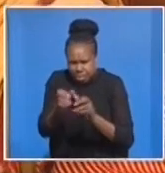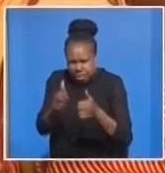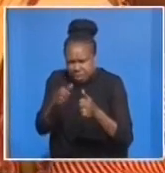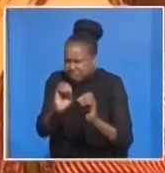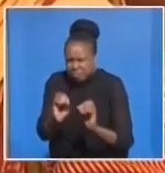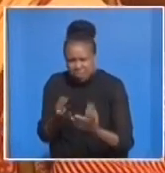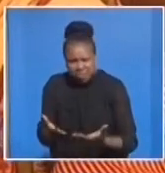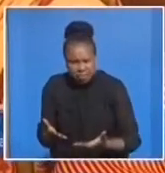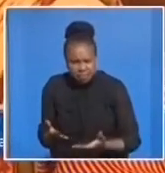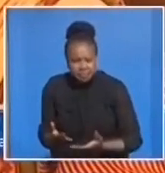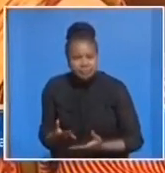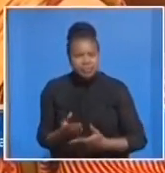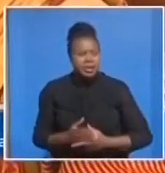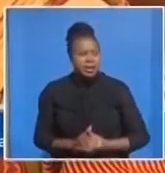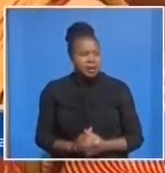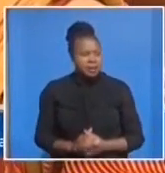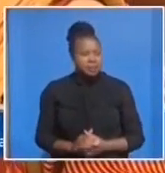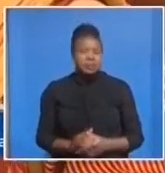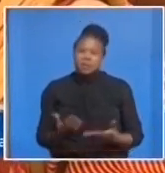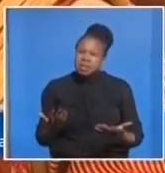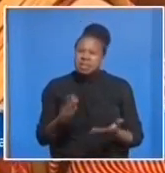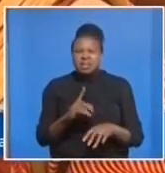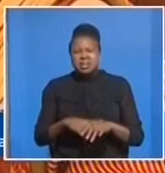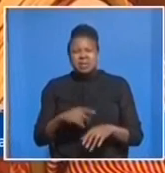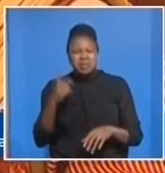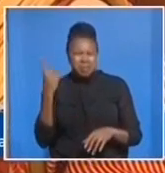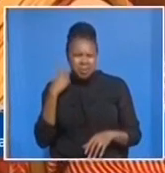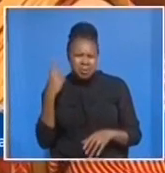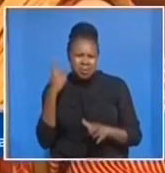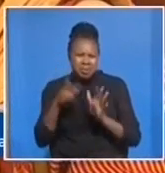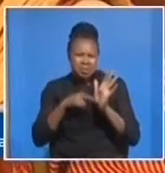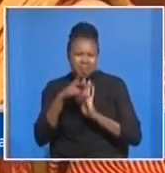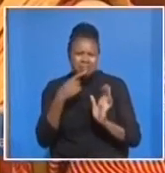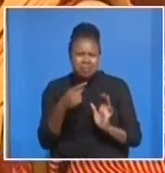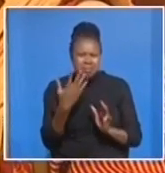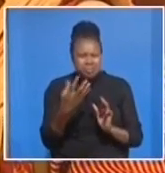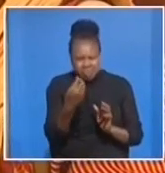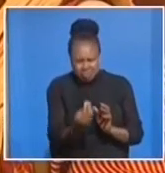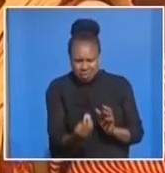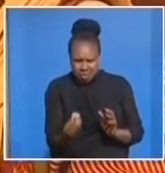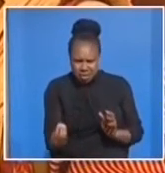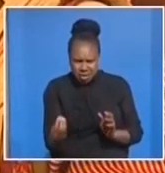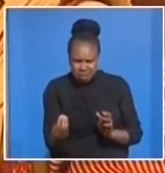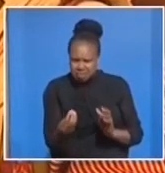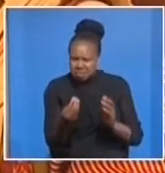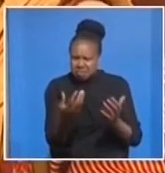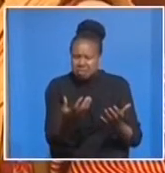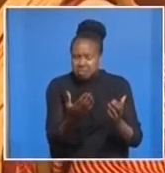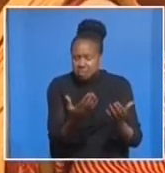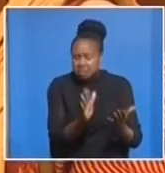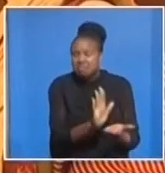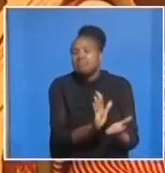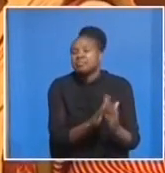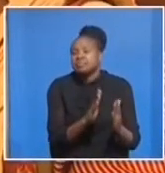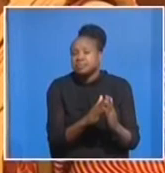You find instances which are reported if a child is found in a household and